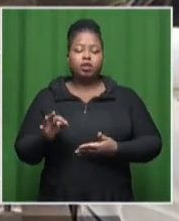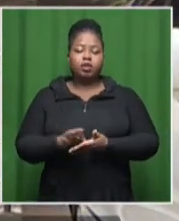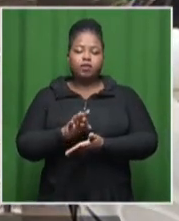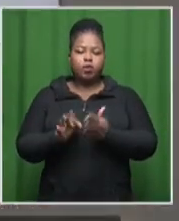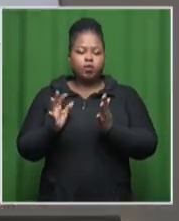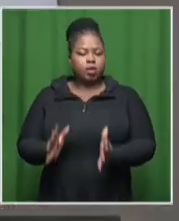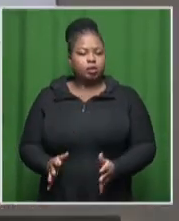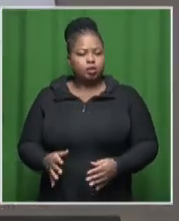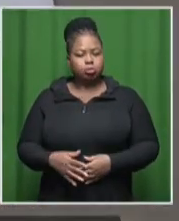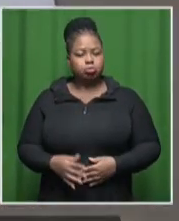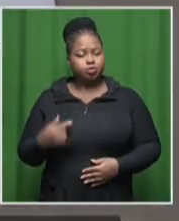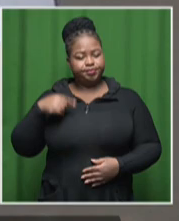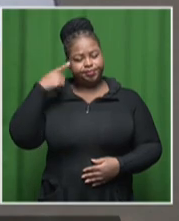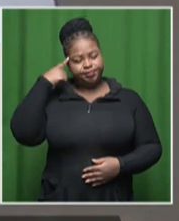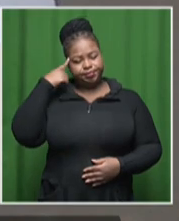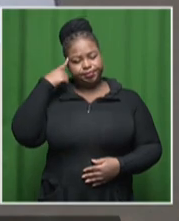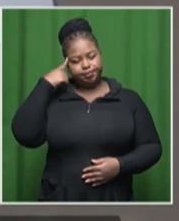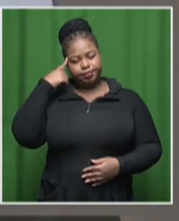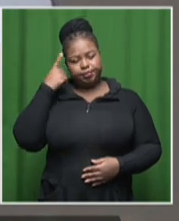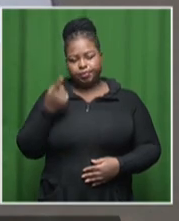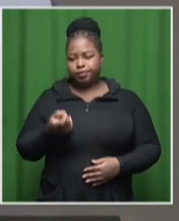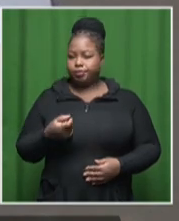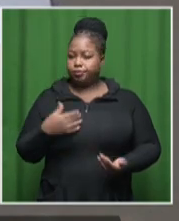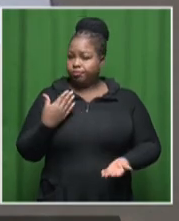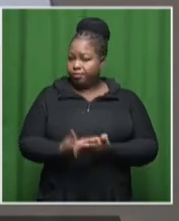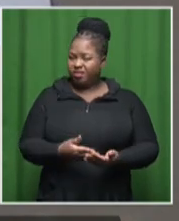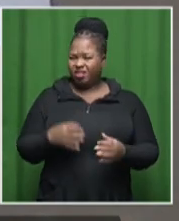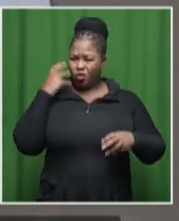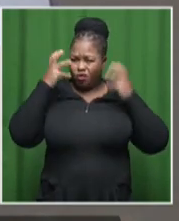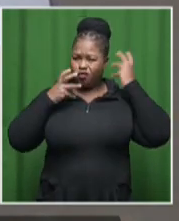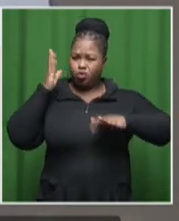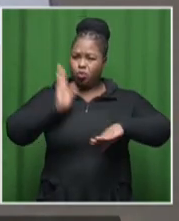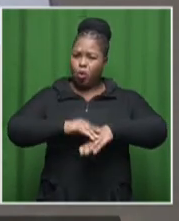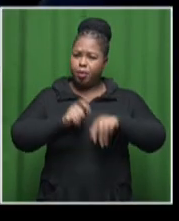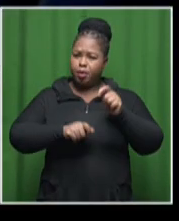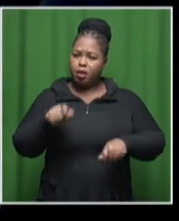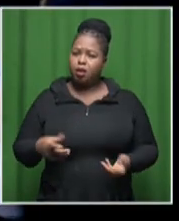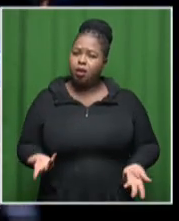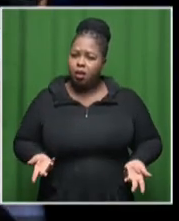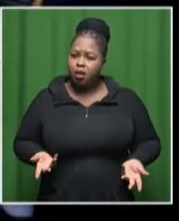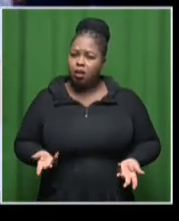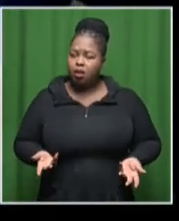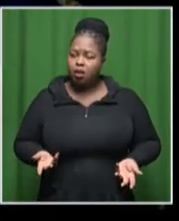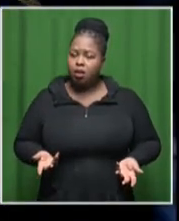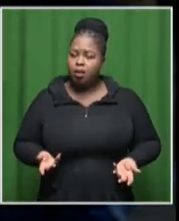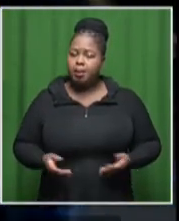And could it possibly be that that would only lead to further confusion for the electorate?